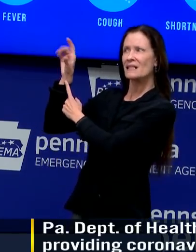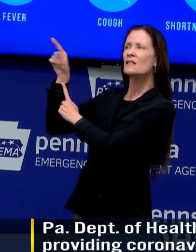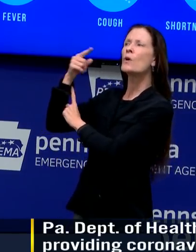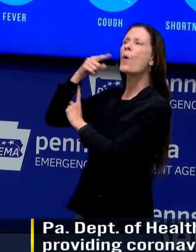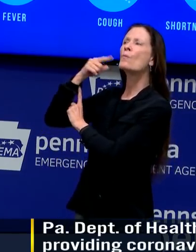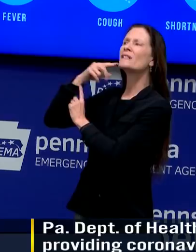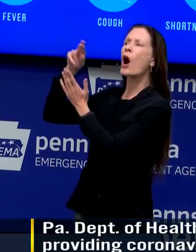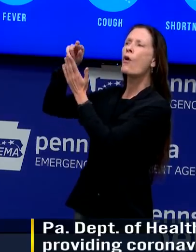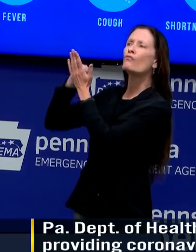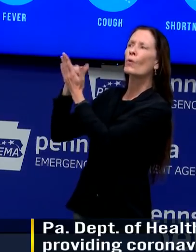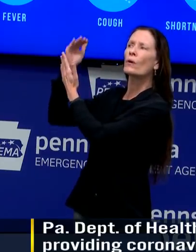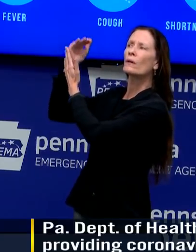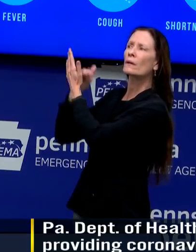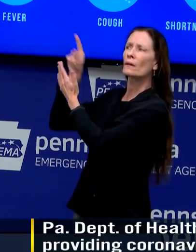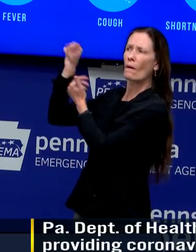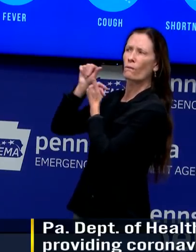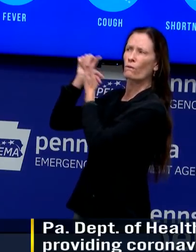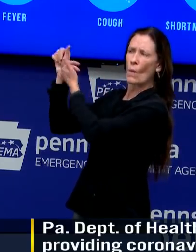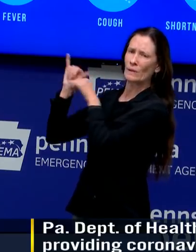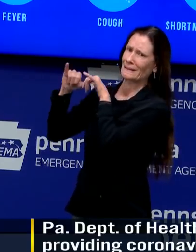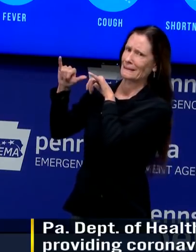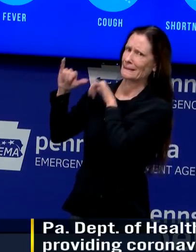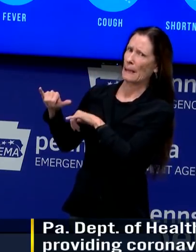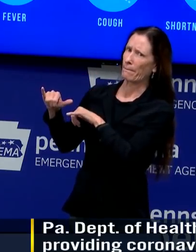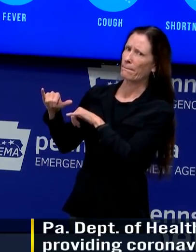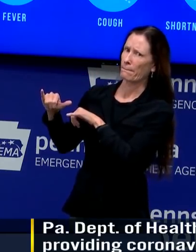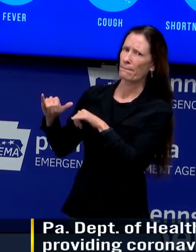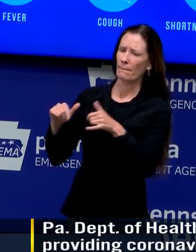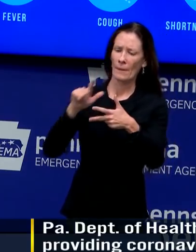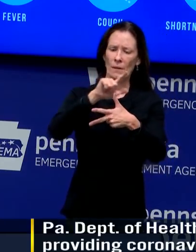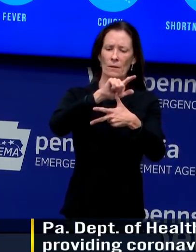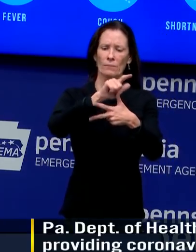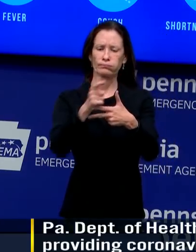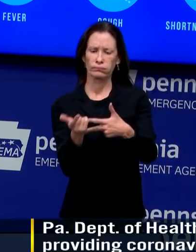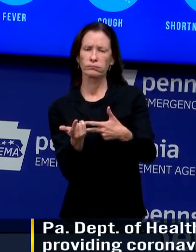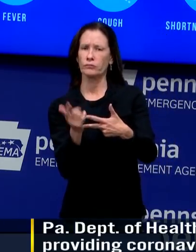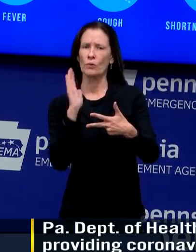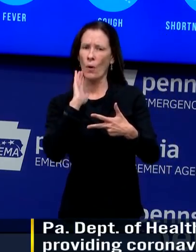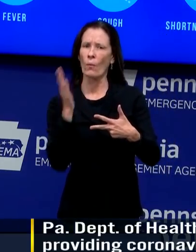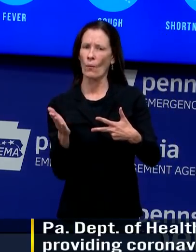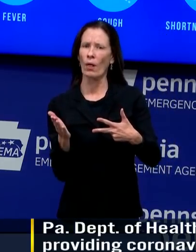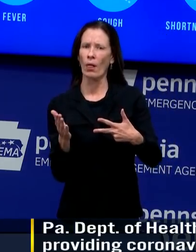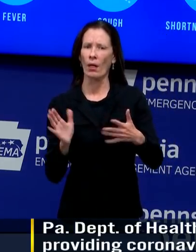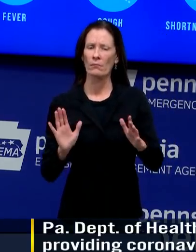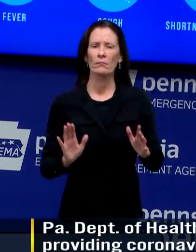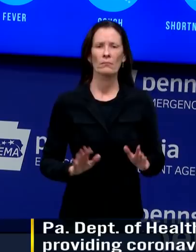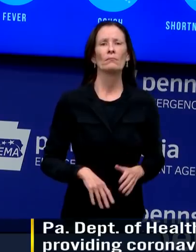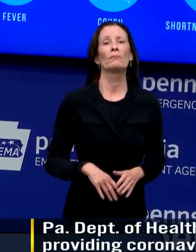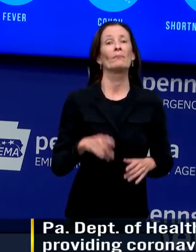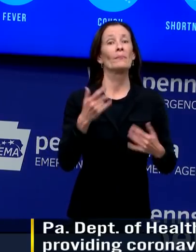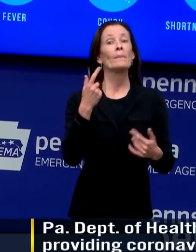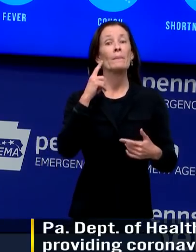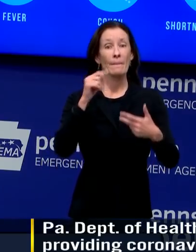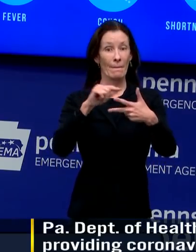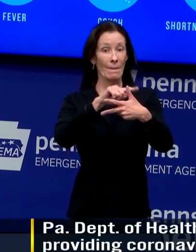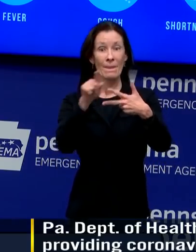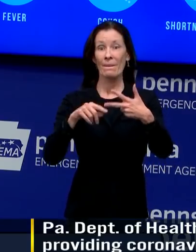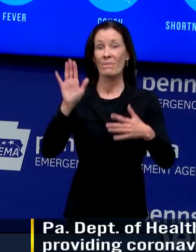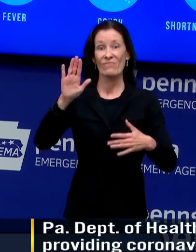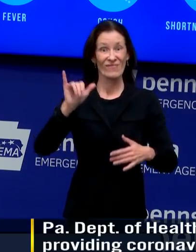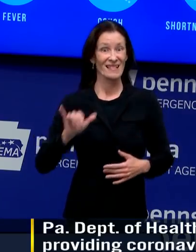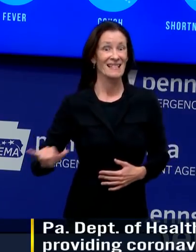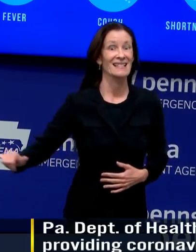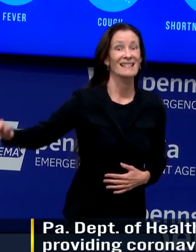Pennsylvania continues to be a concern, reopening will be slower there than in places where the case counts have been low. When it comes to